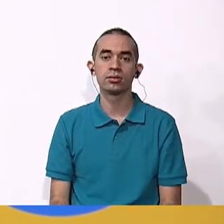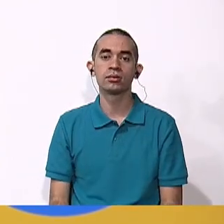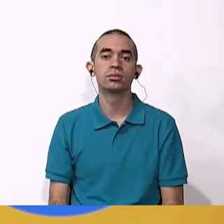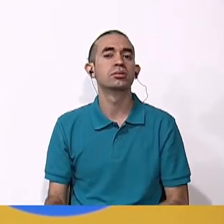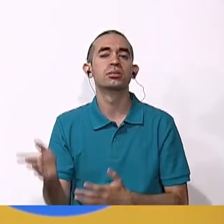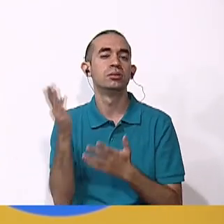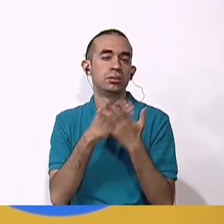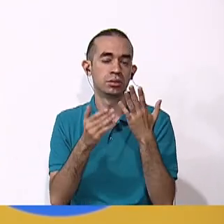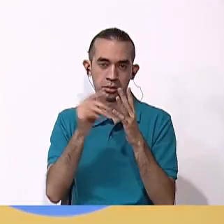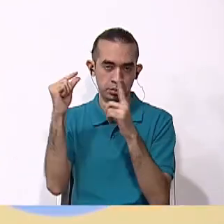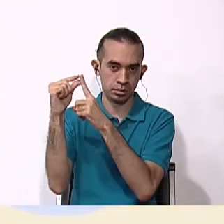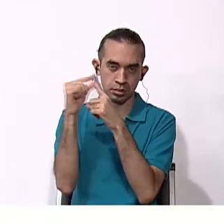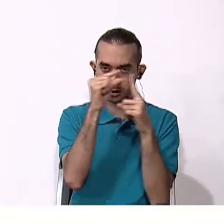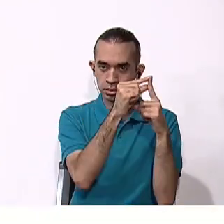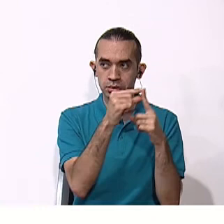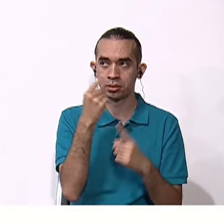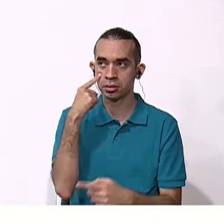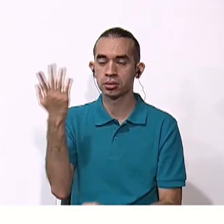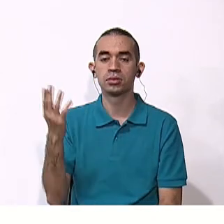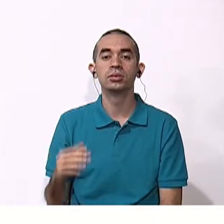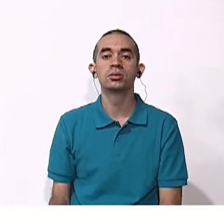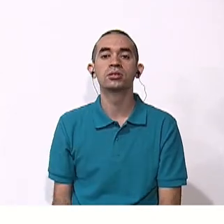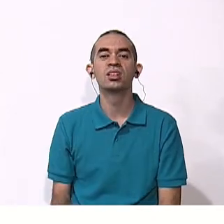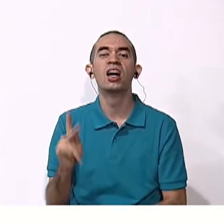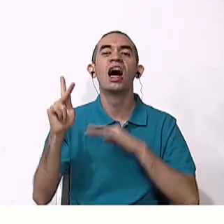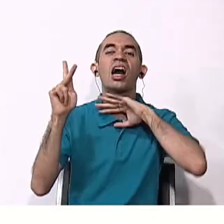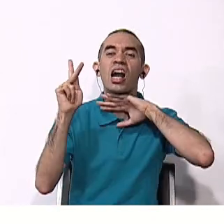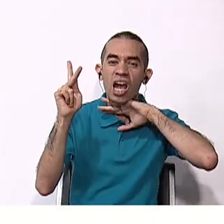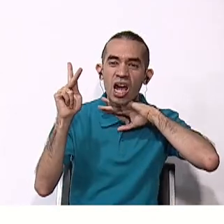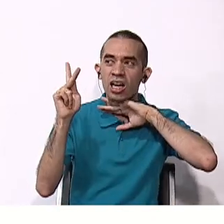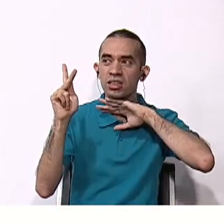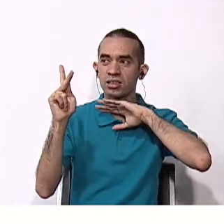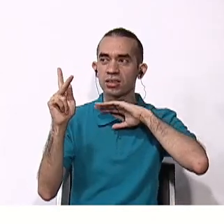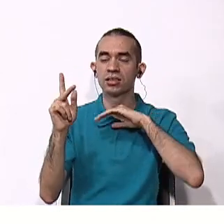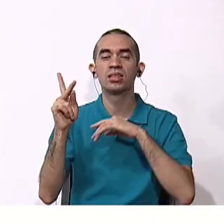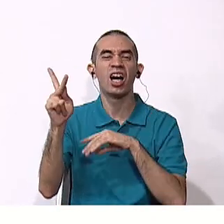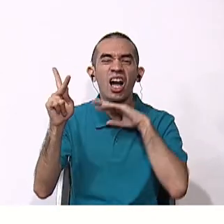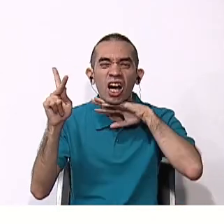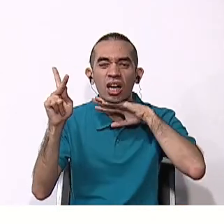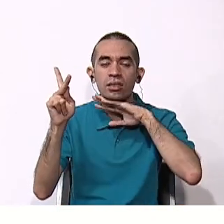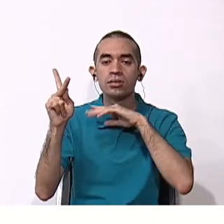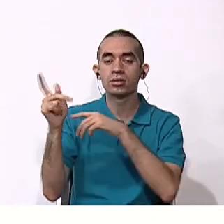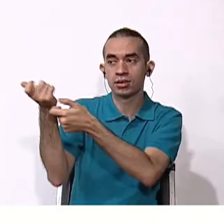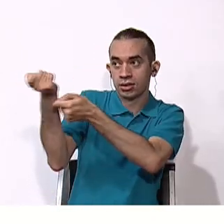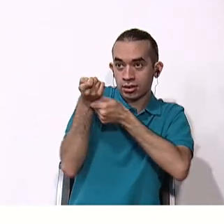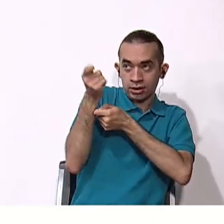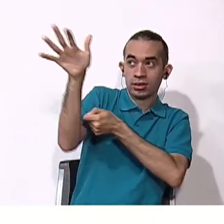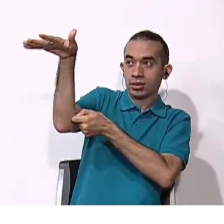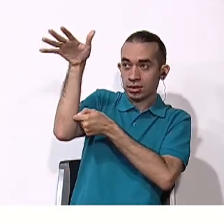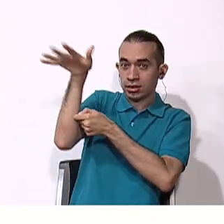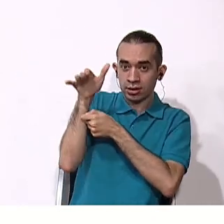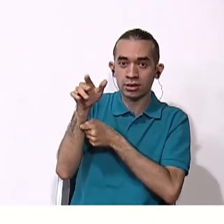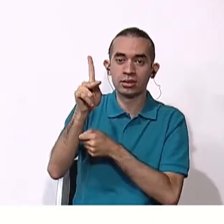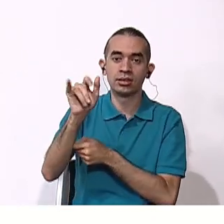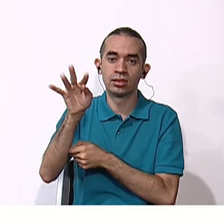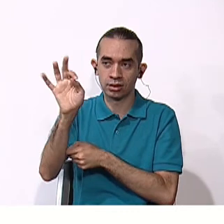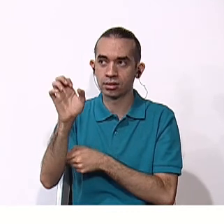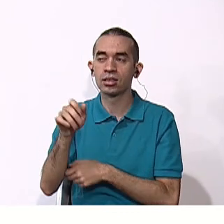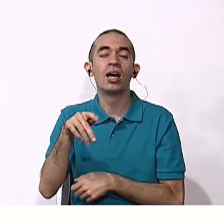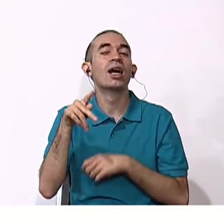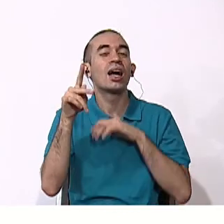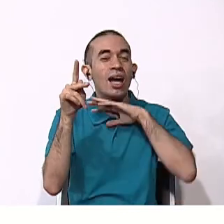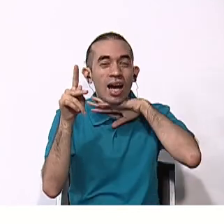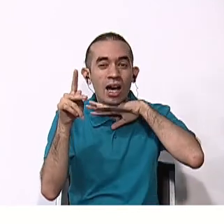see some words. K, sound k for kite, sound